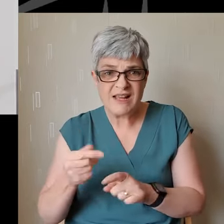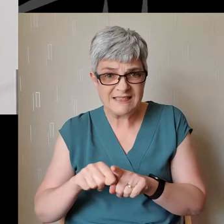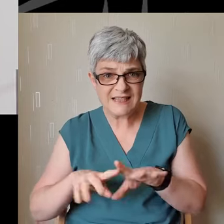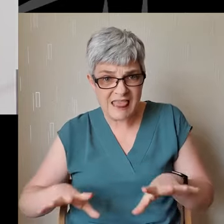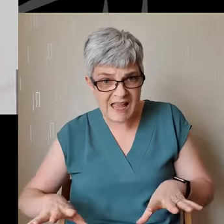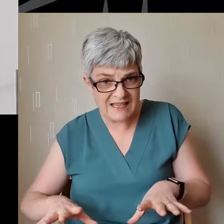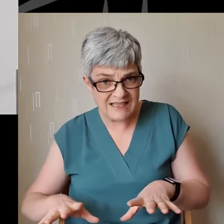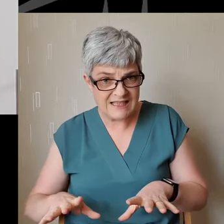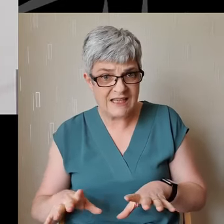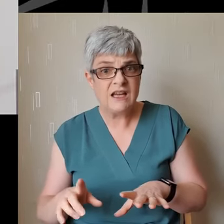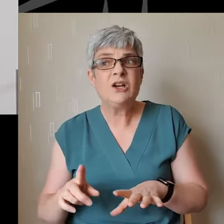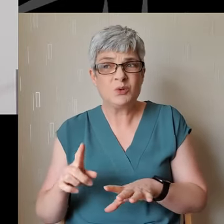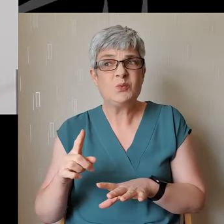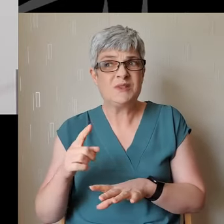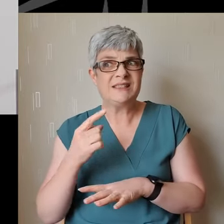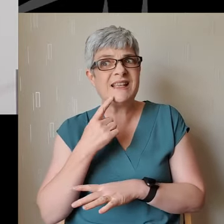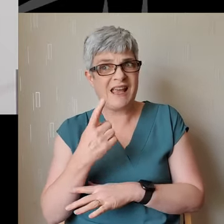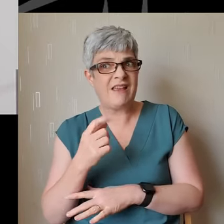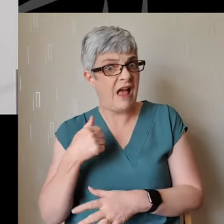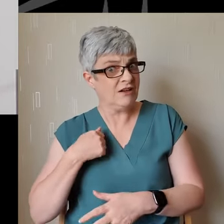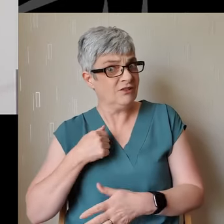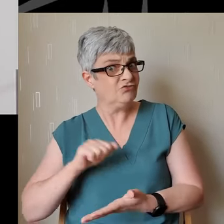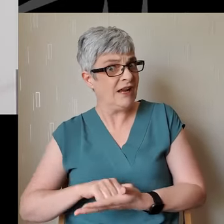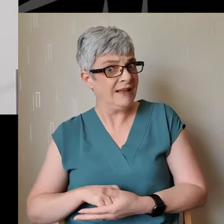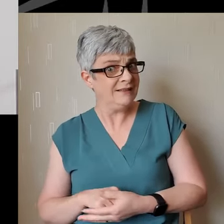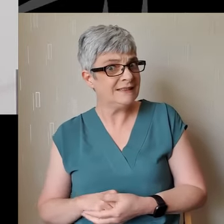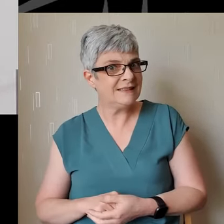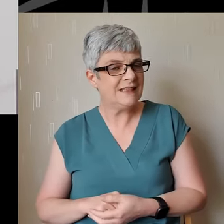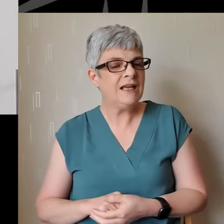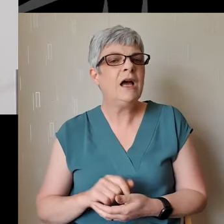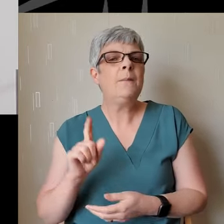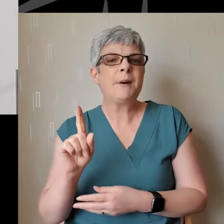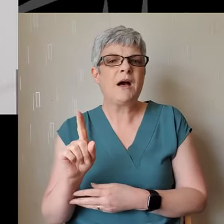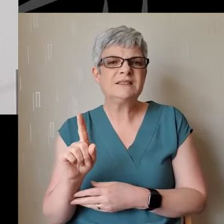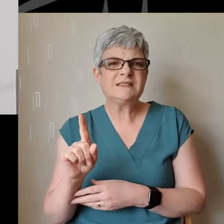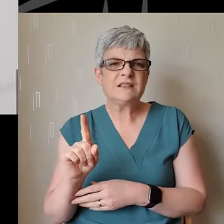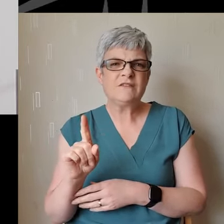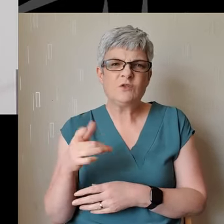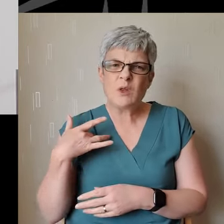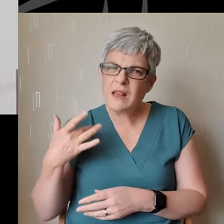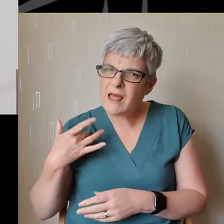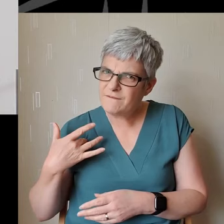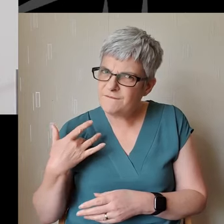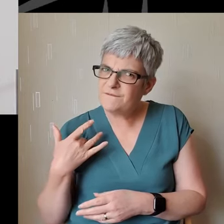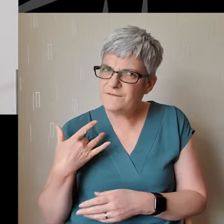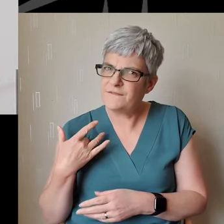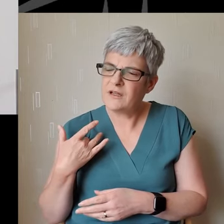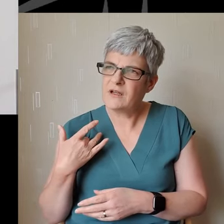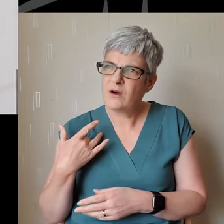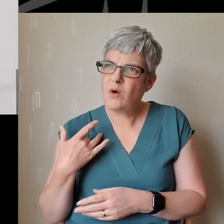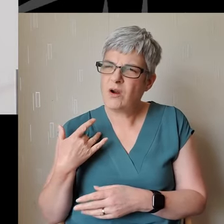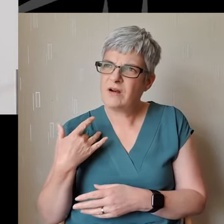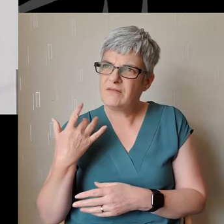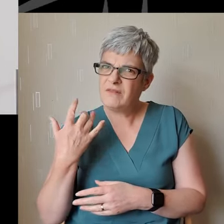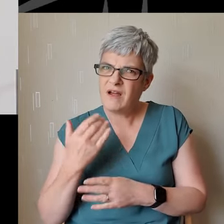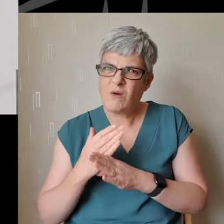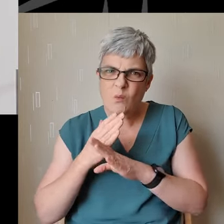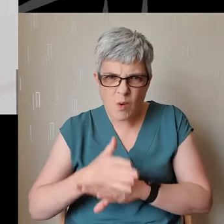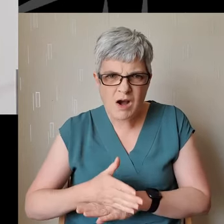that we might say that we're about, when it comes to living that out, when it comes to putting that into